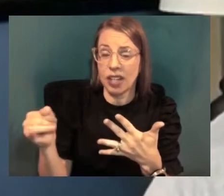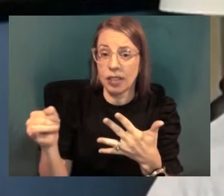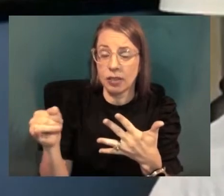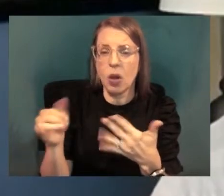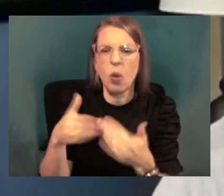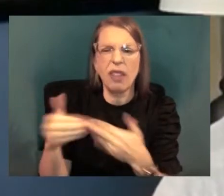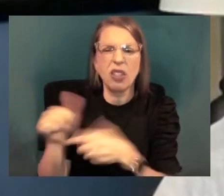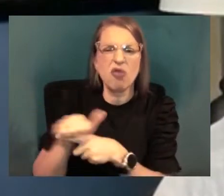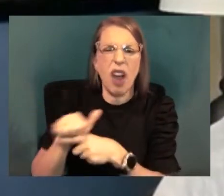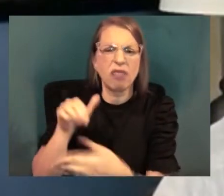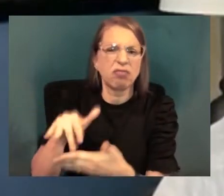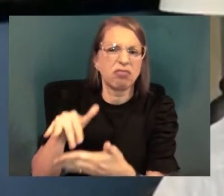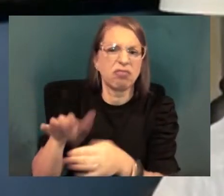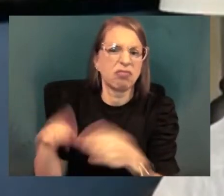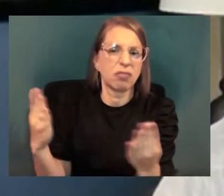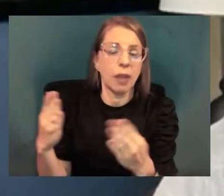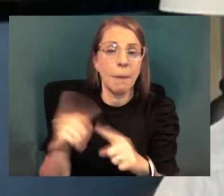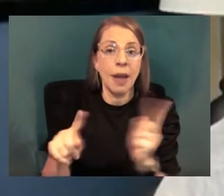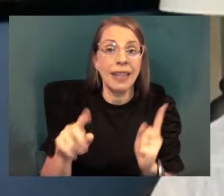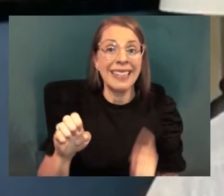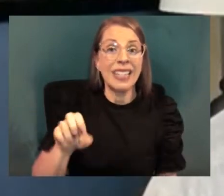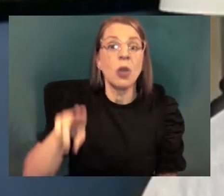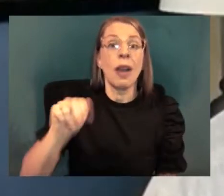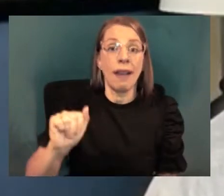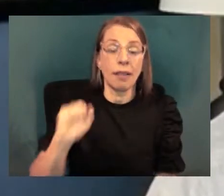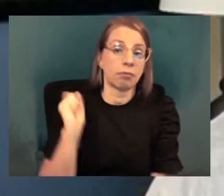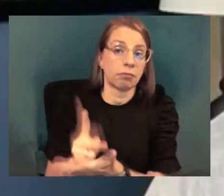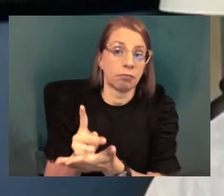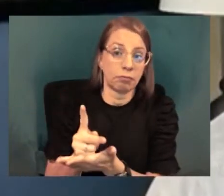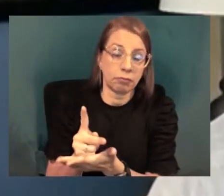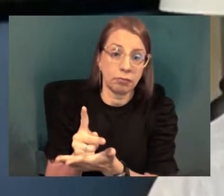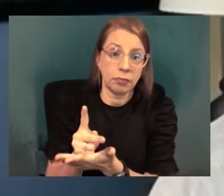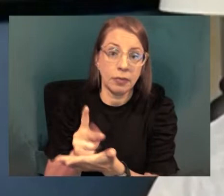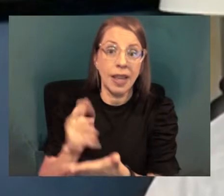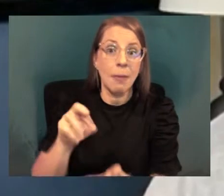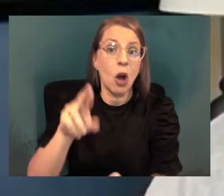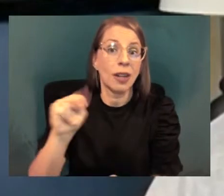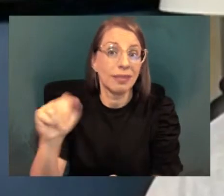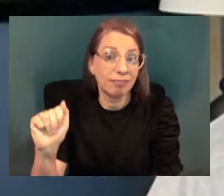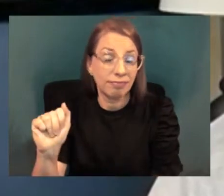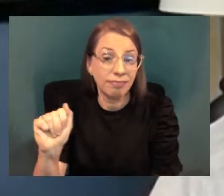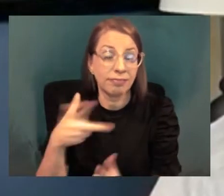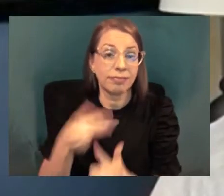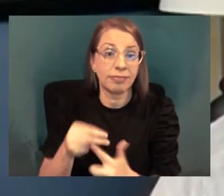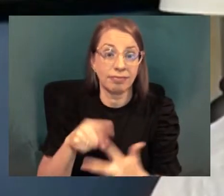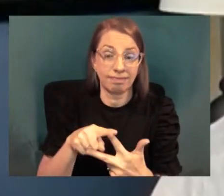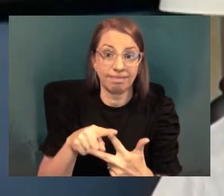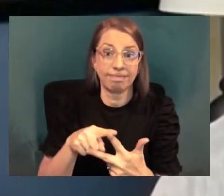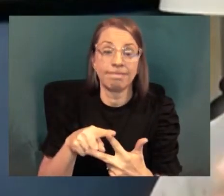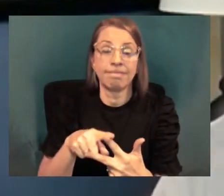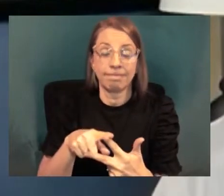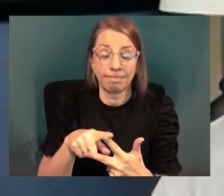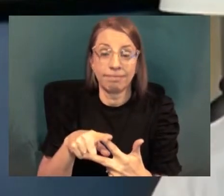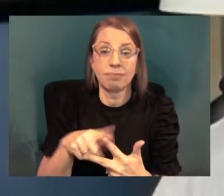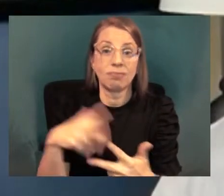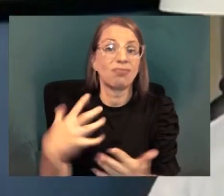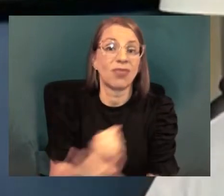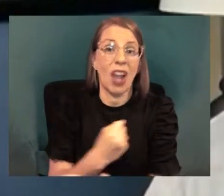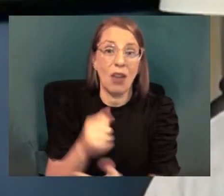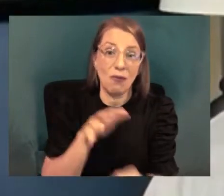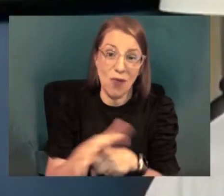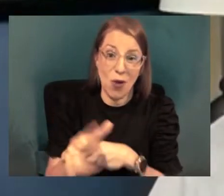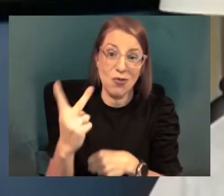then when there was the emergency use authorization of the mRNA vaccines, they ended up getting those full dosing. We know it's